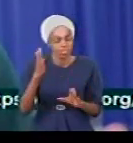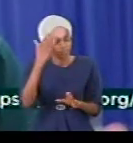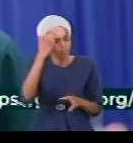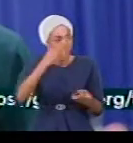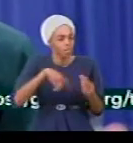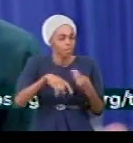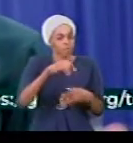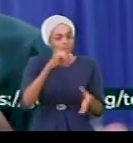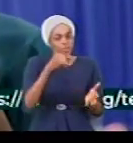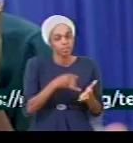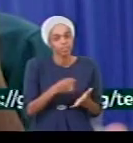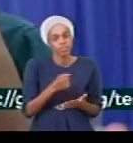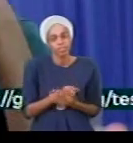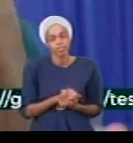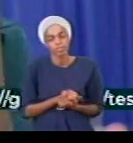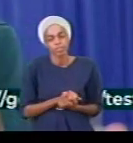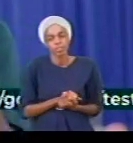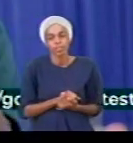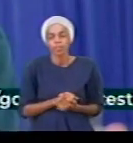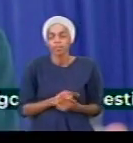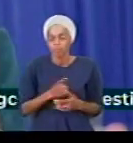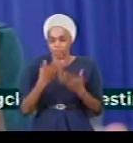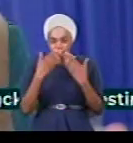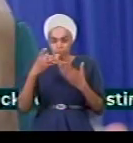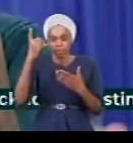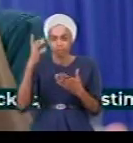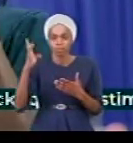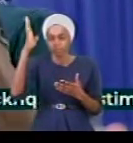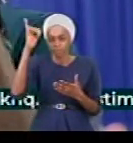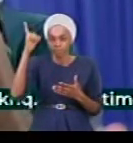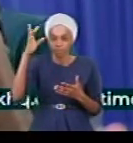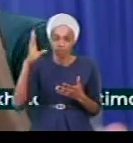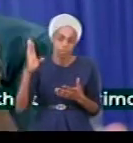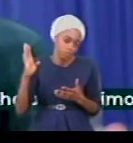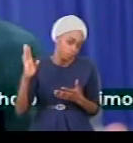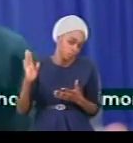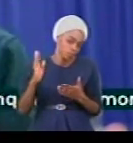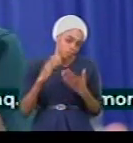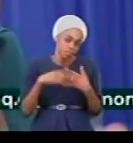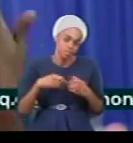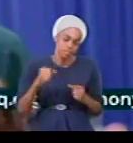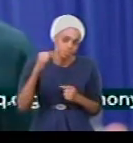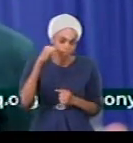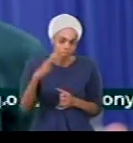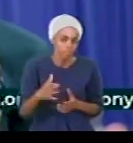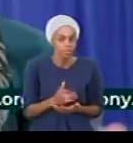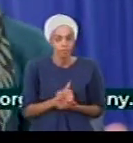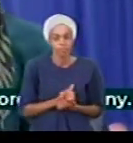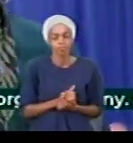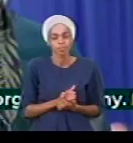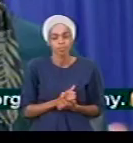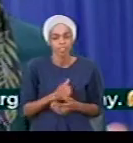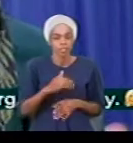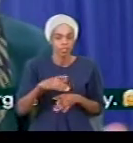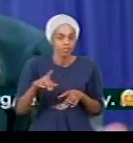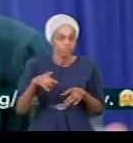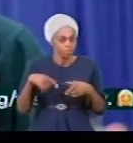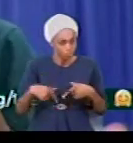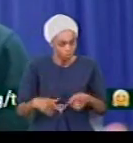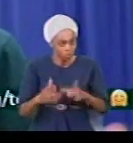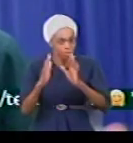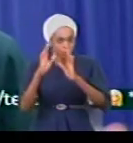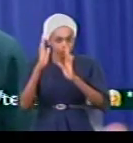at first I placed my aunt on my truth I did not have any testimony